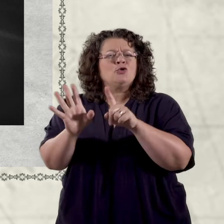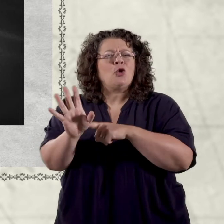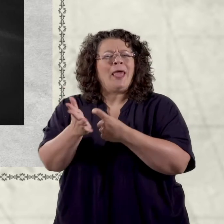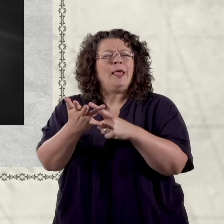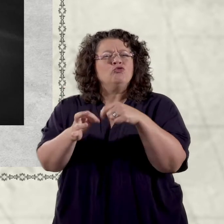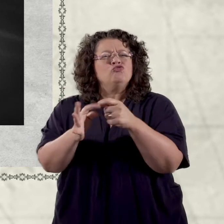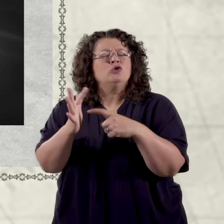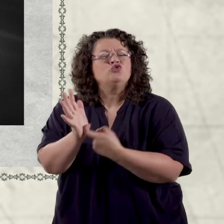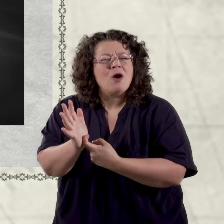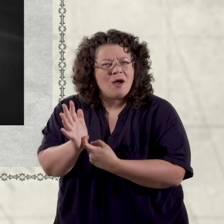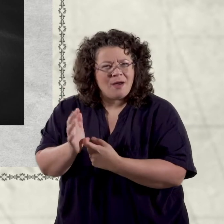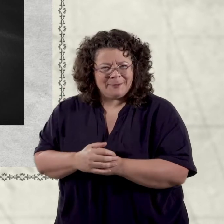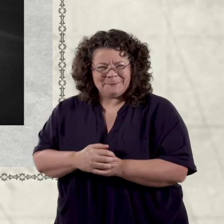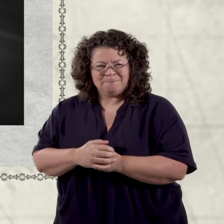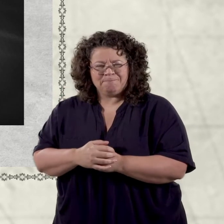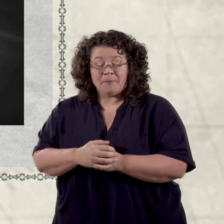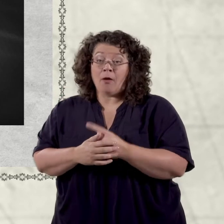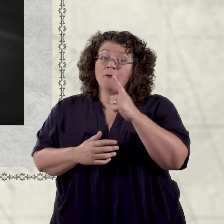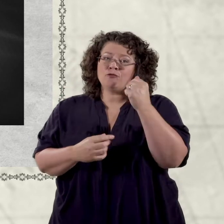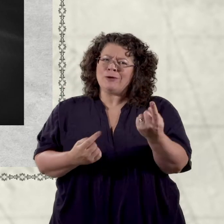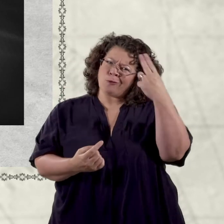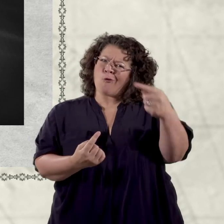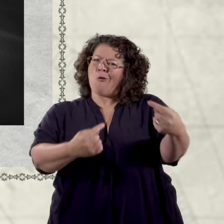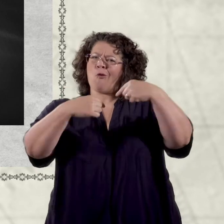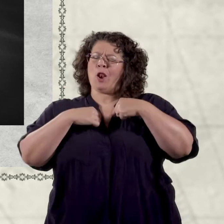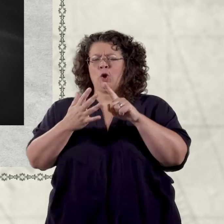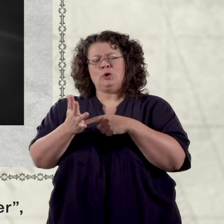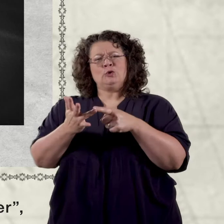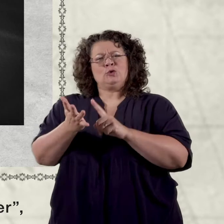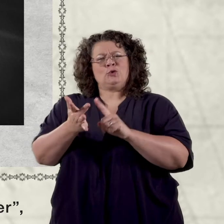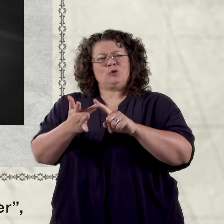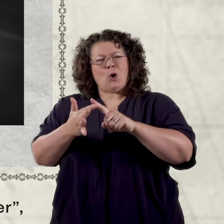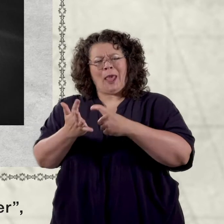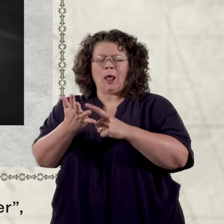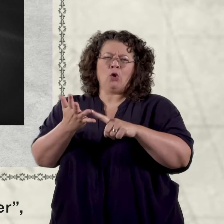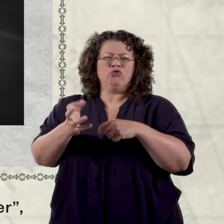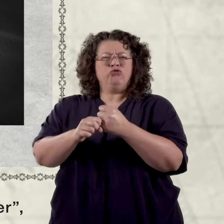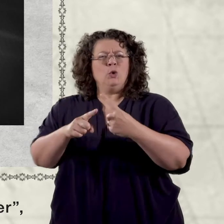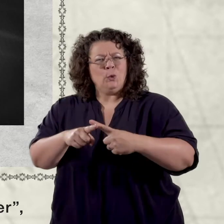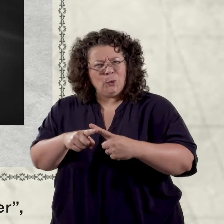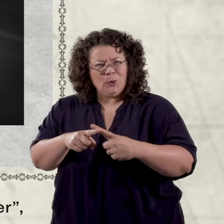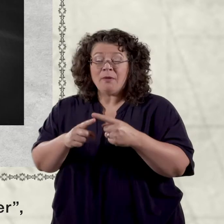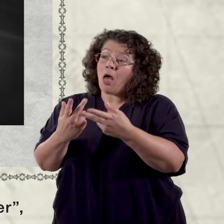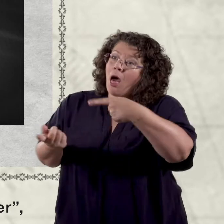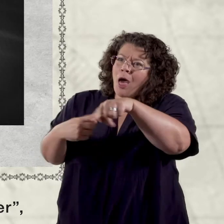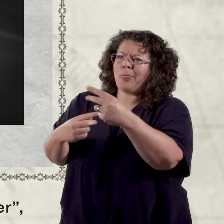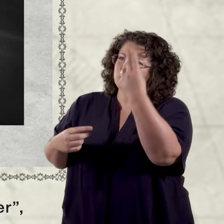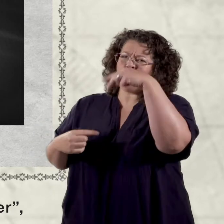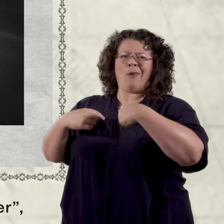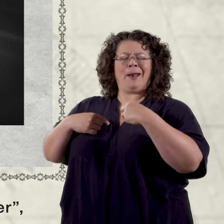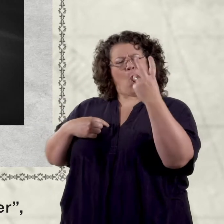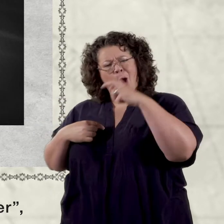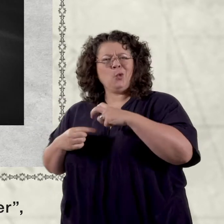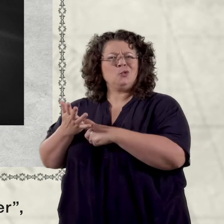Roger. The French used to call me the Jolly Rouge, and others used to call me the Old